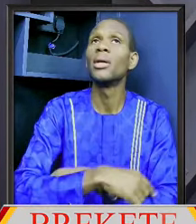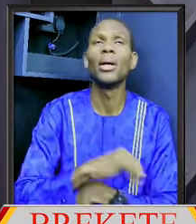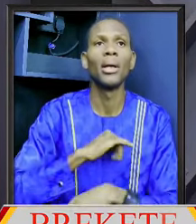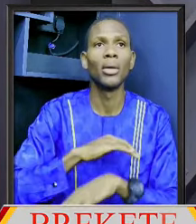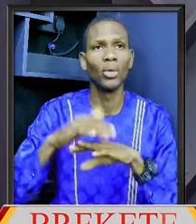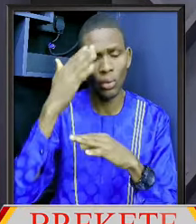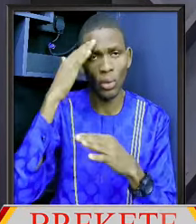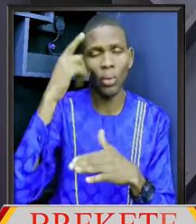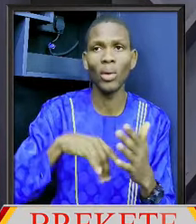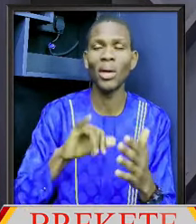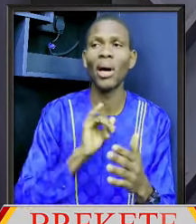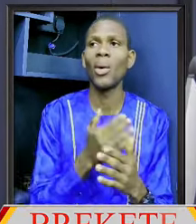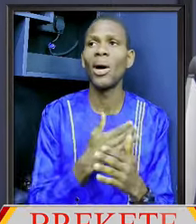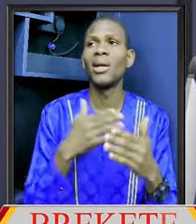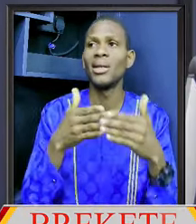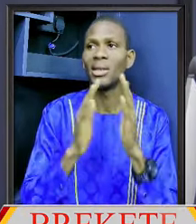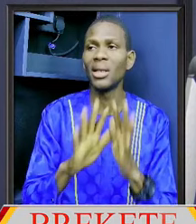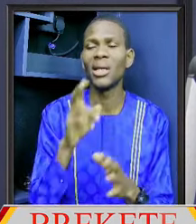thing our leaders they look for.